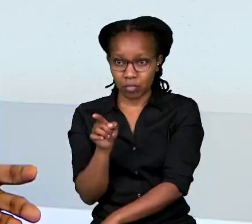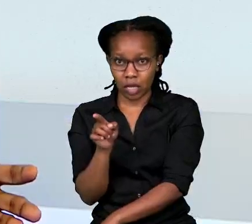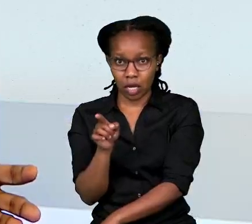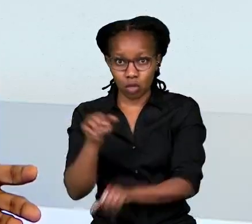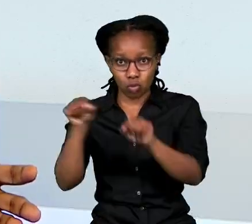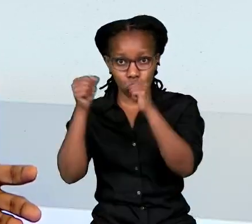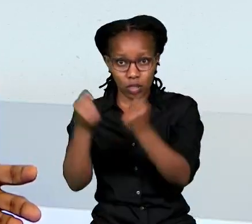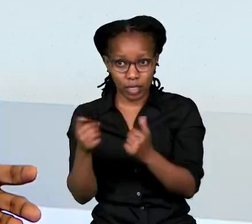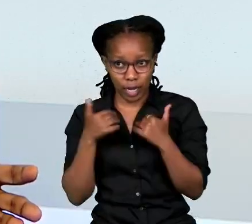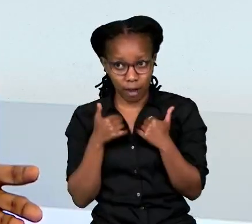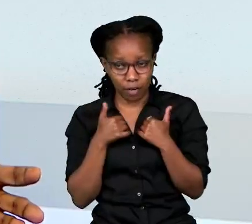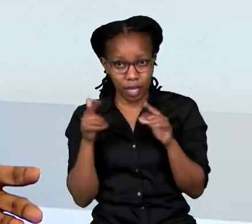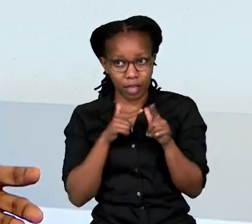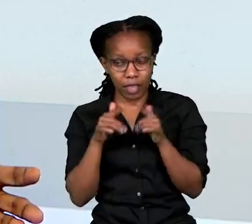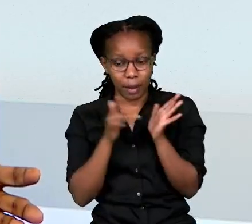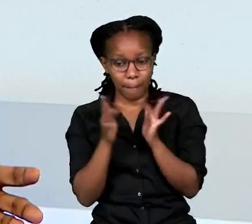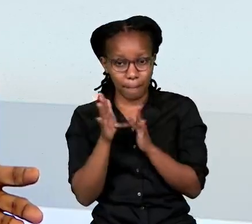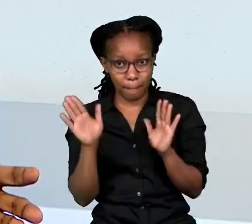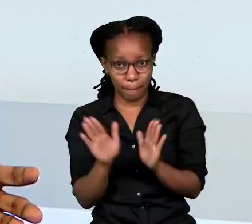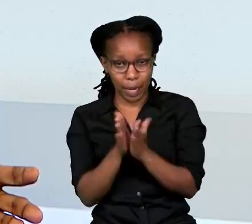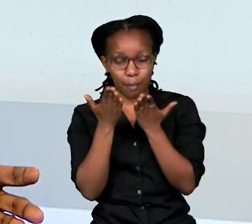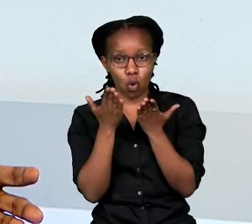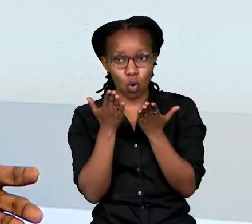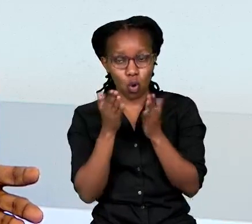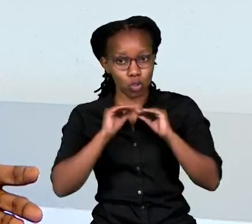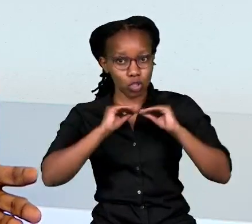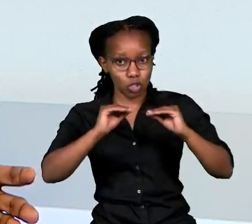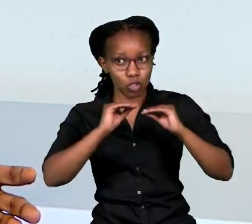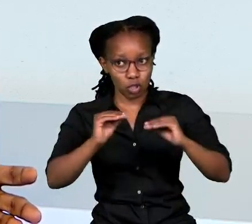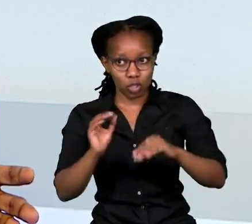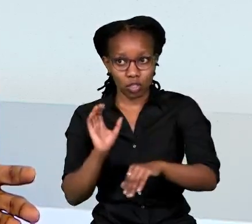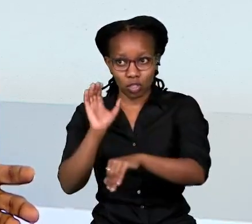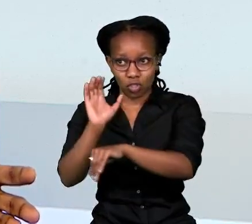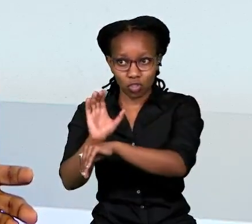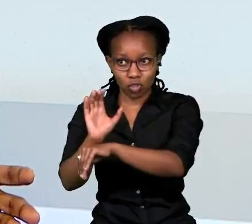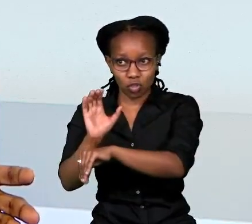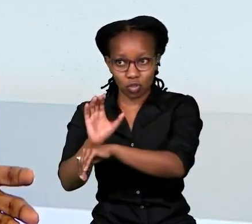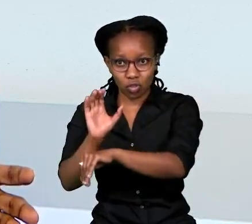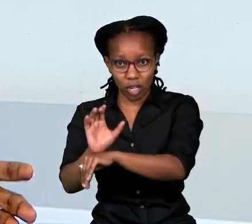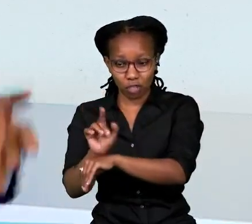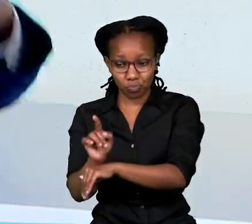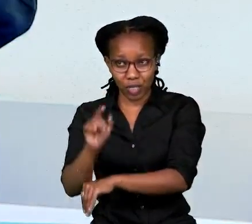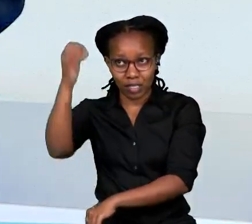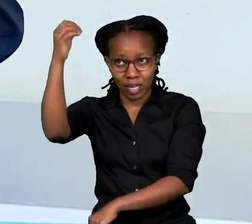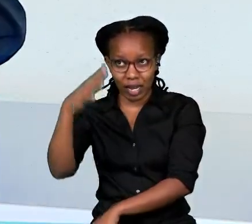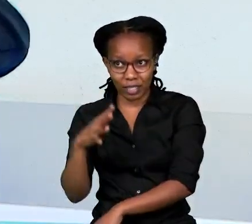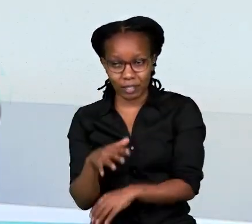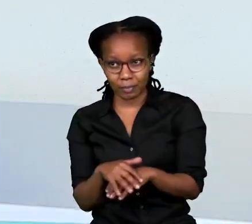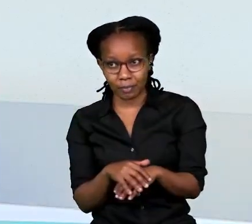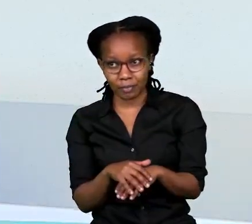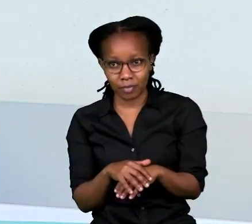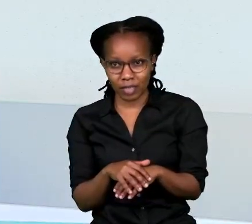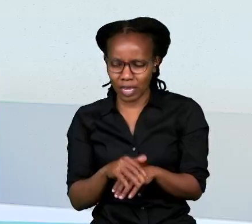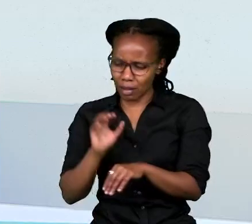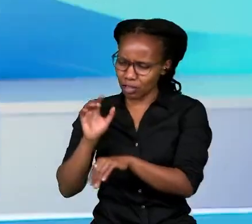the Bible teaches believers that the church is the light, and the pastor mentioned it, the church is the light. Meaning? If